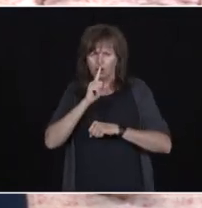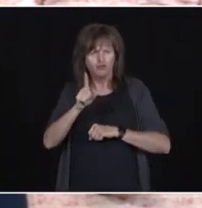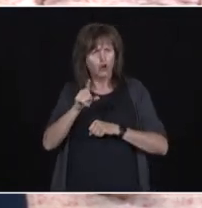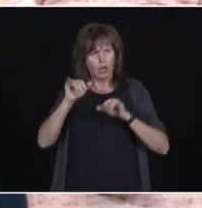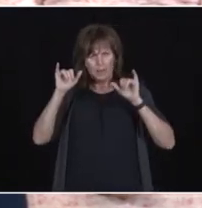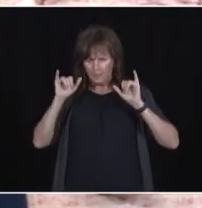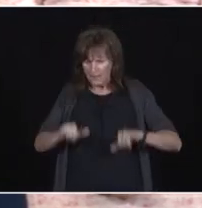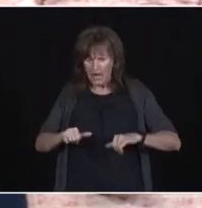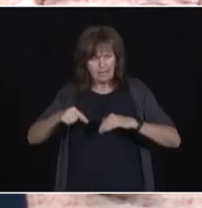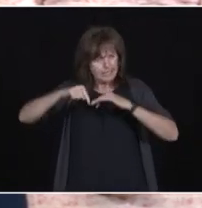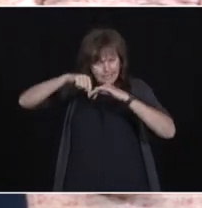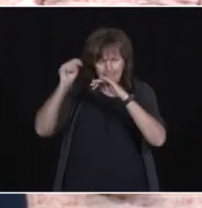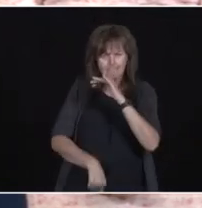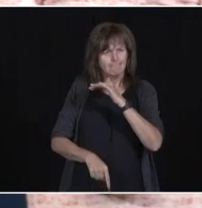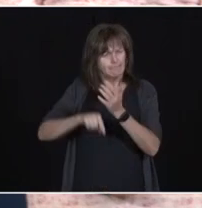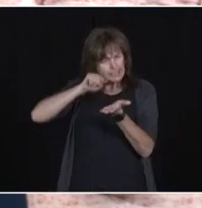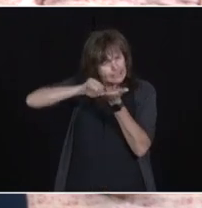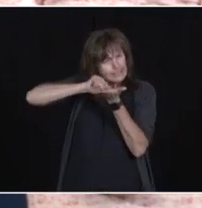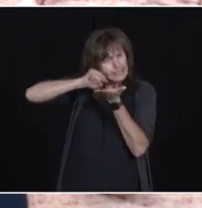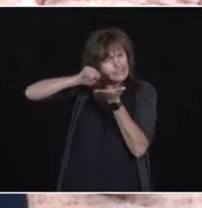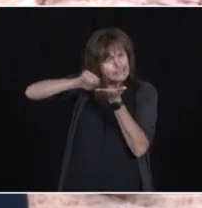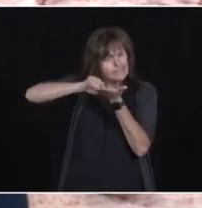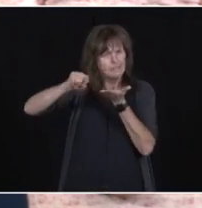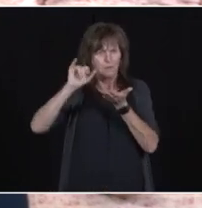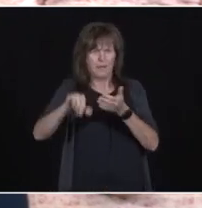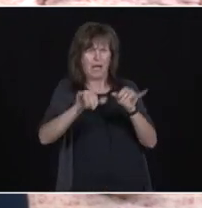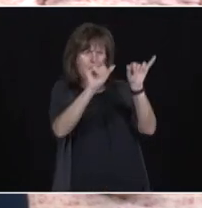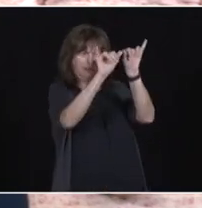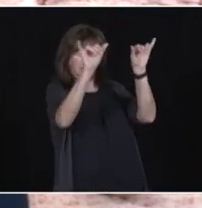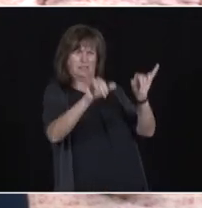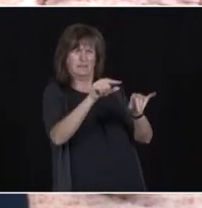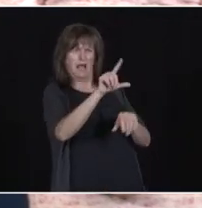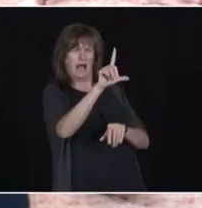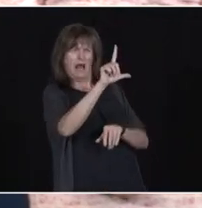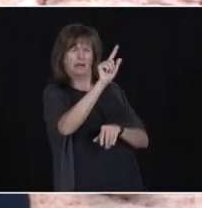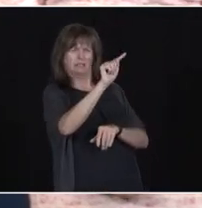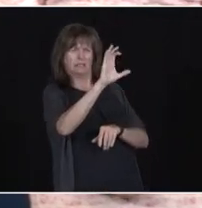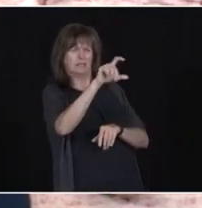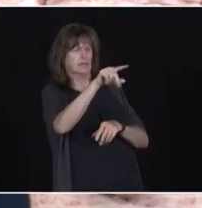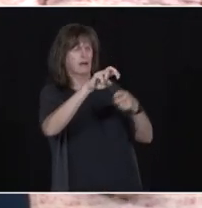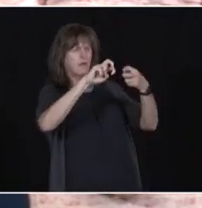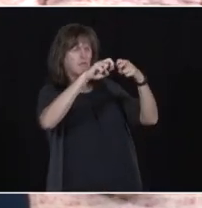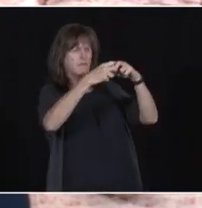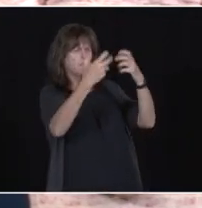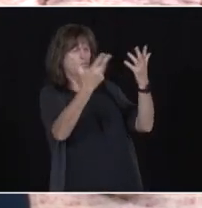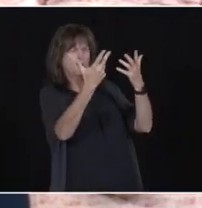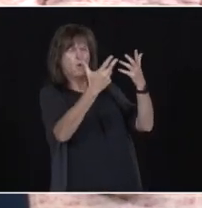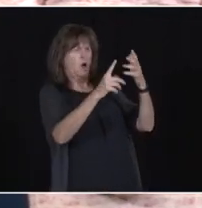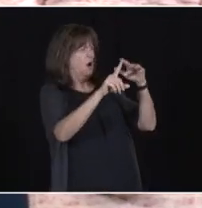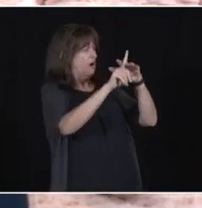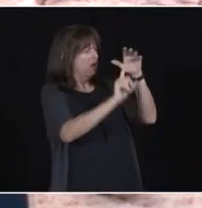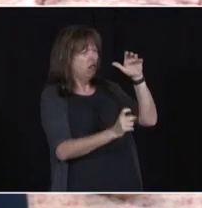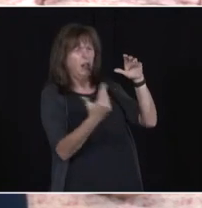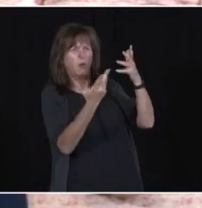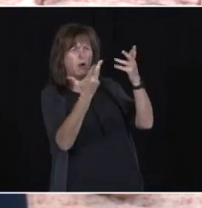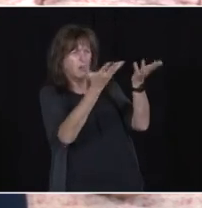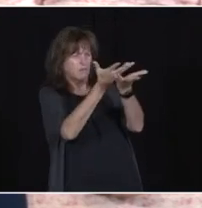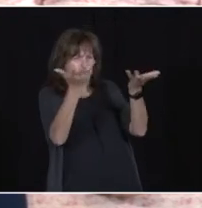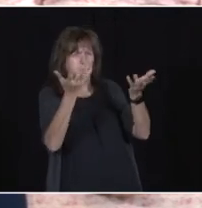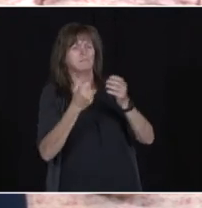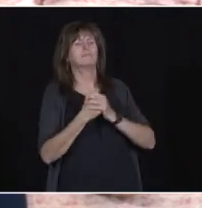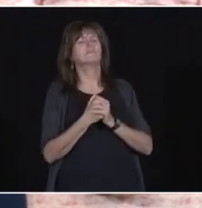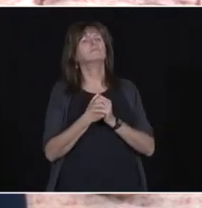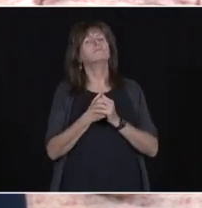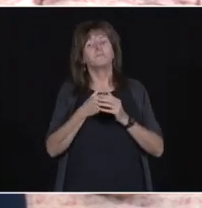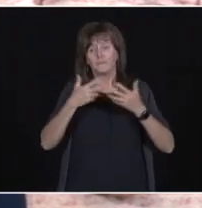that work all the way. I look forward to receiving their report next spring. And we won't stop until every senior